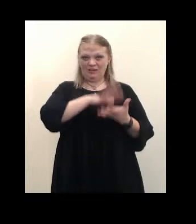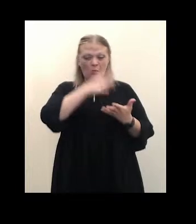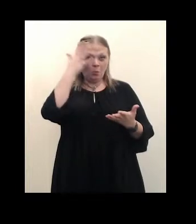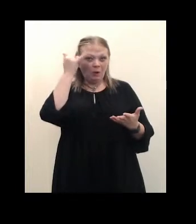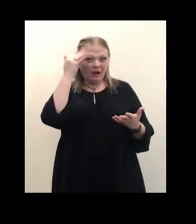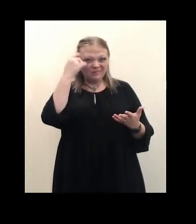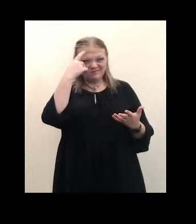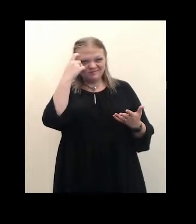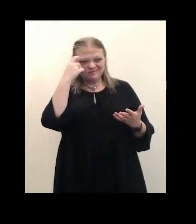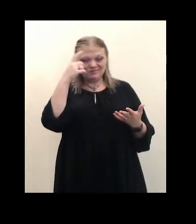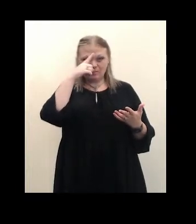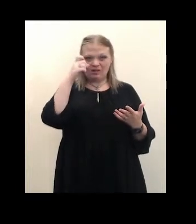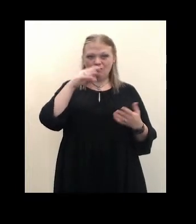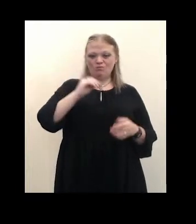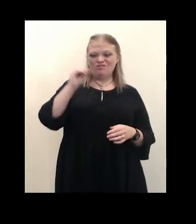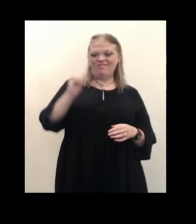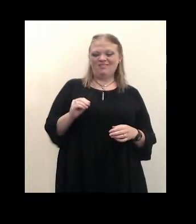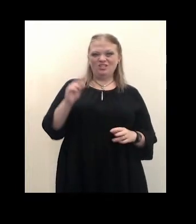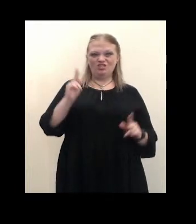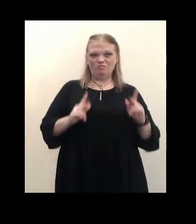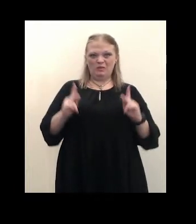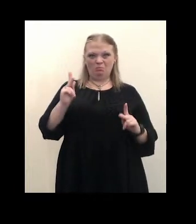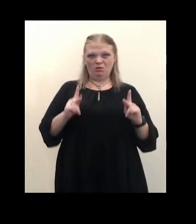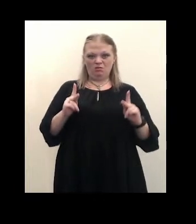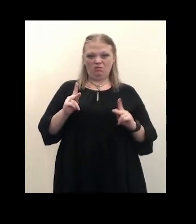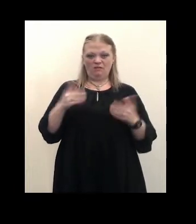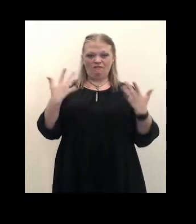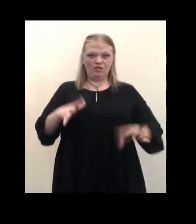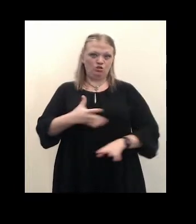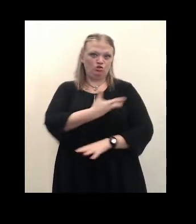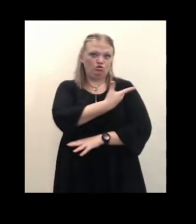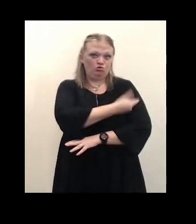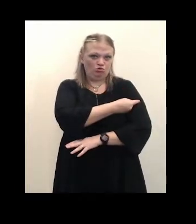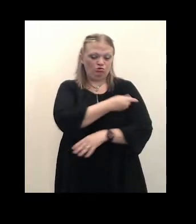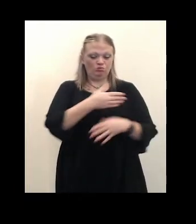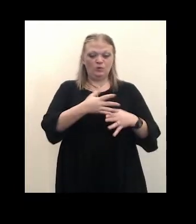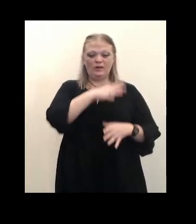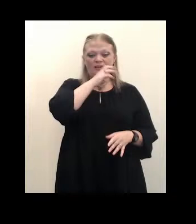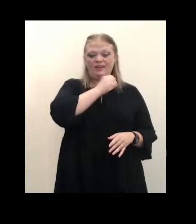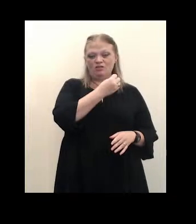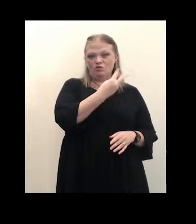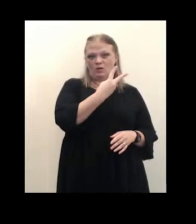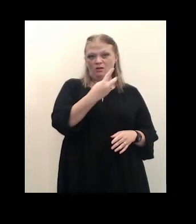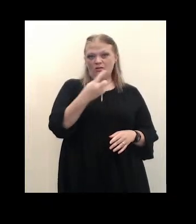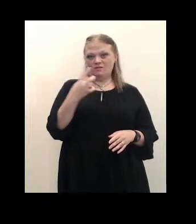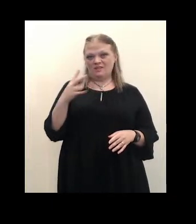the percentage of individuals who are actually vaccinated between the ages of 12 and 17.